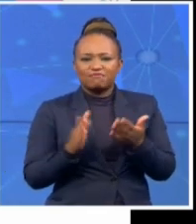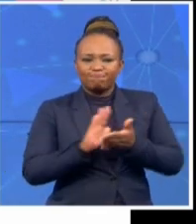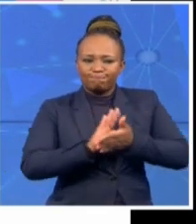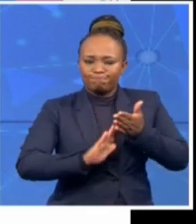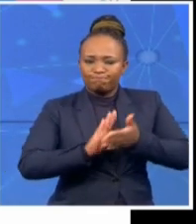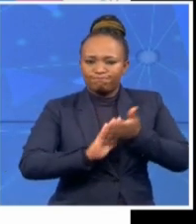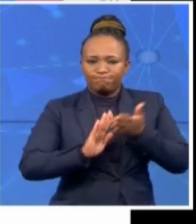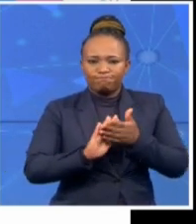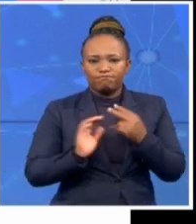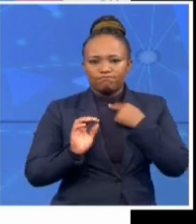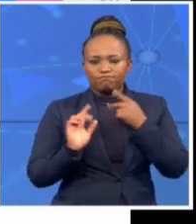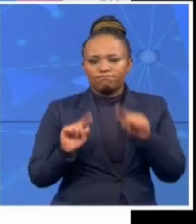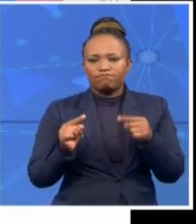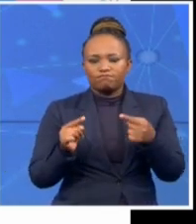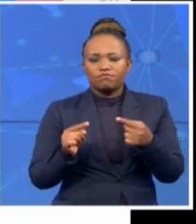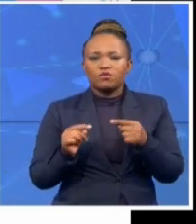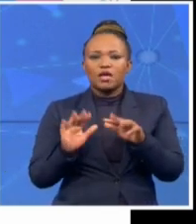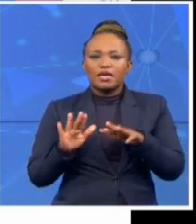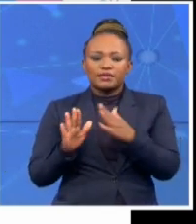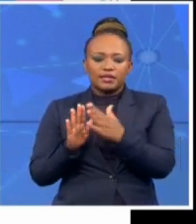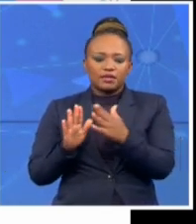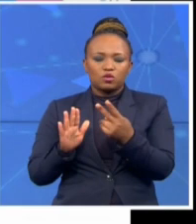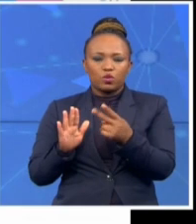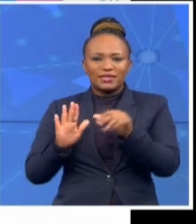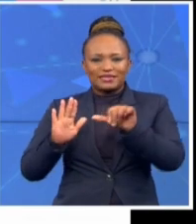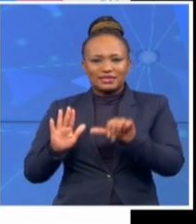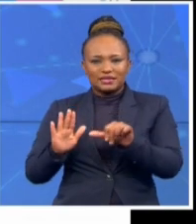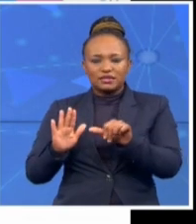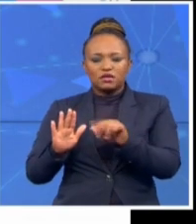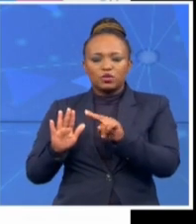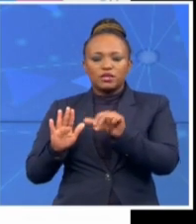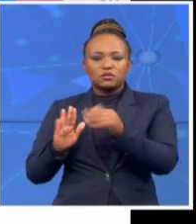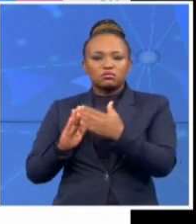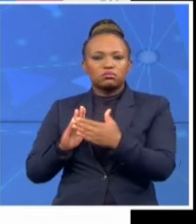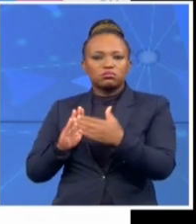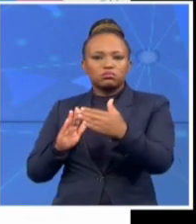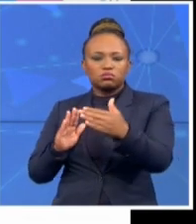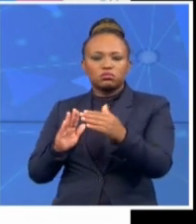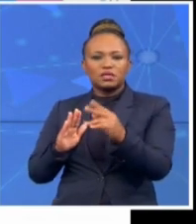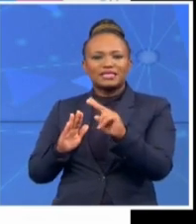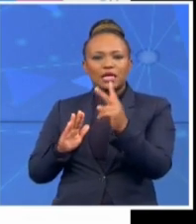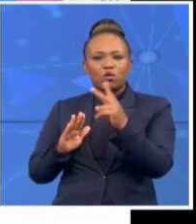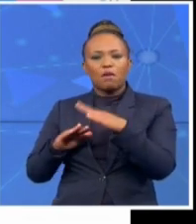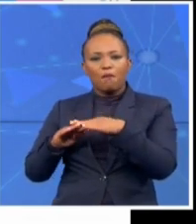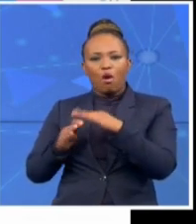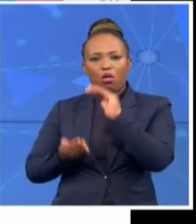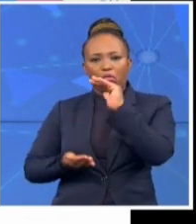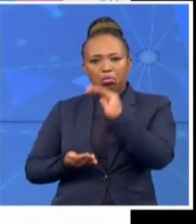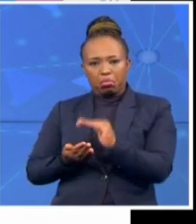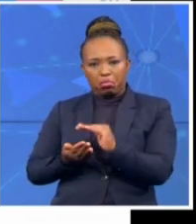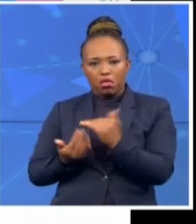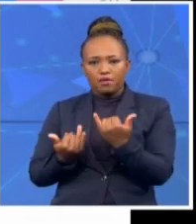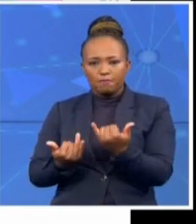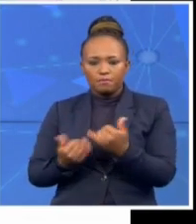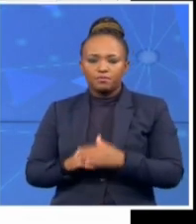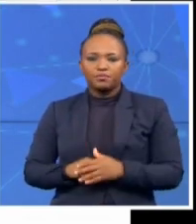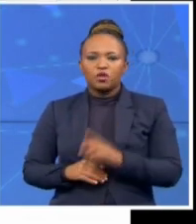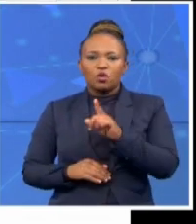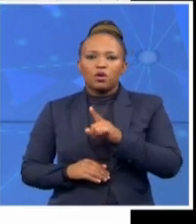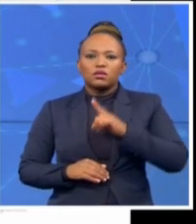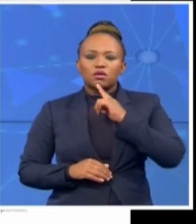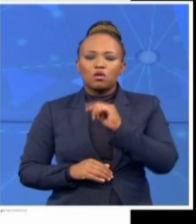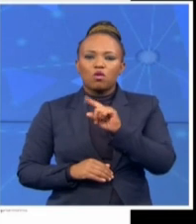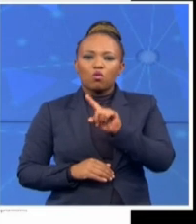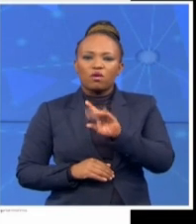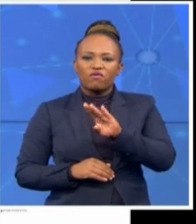And now from 26 to the 2nd, it is dropped even further. So 1,141 active cases. And the